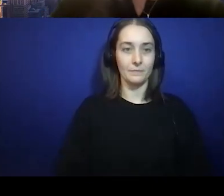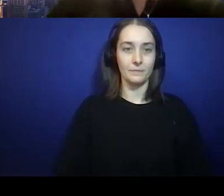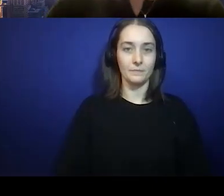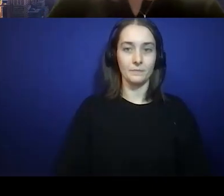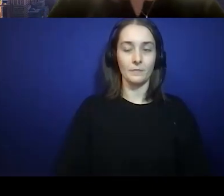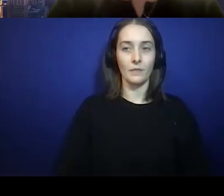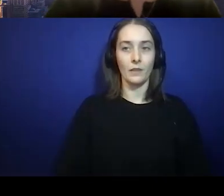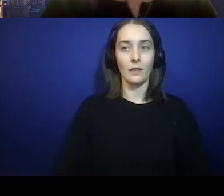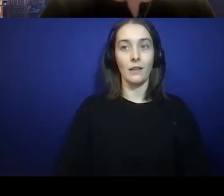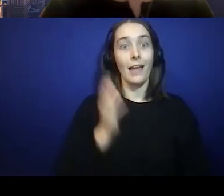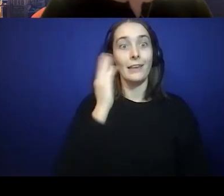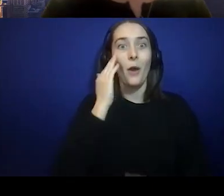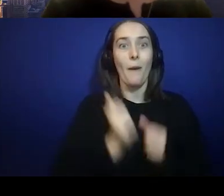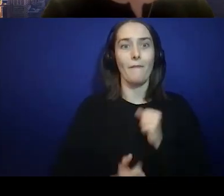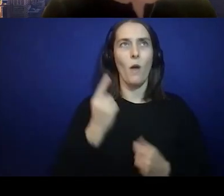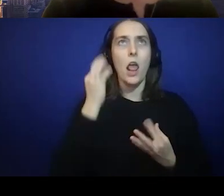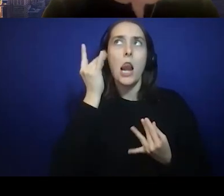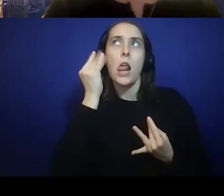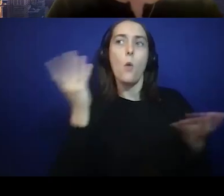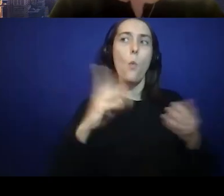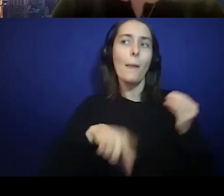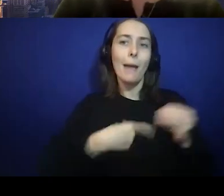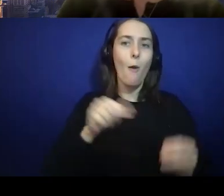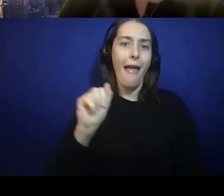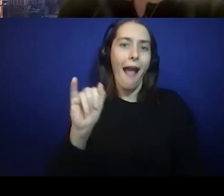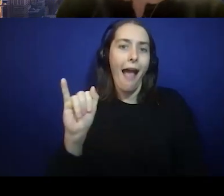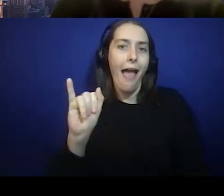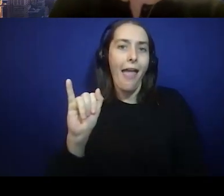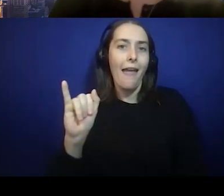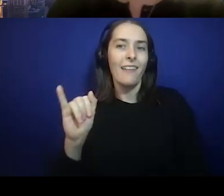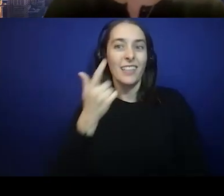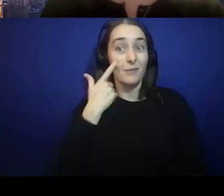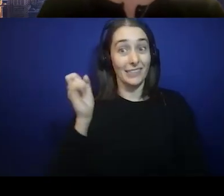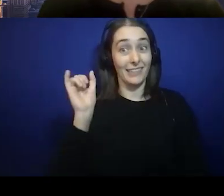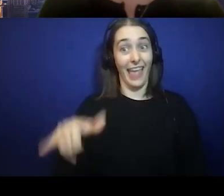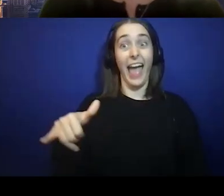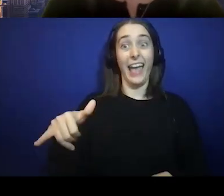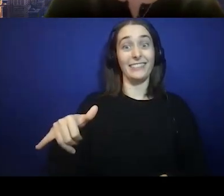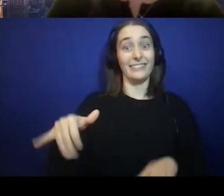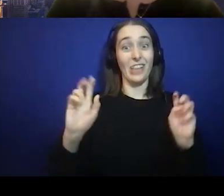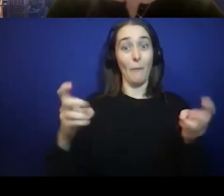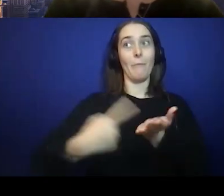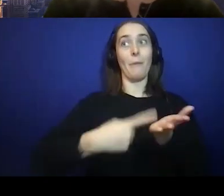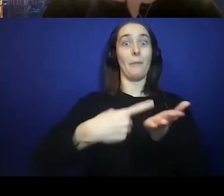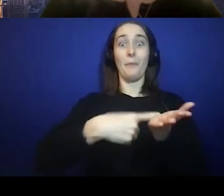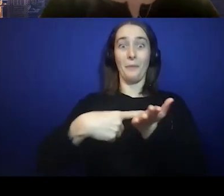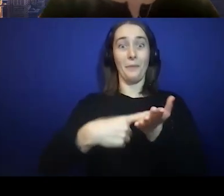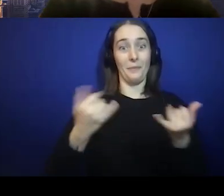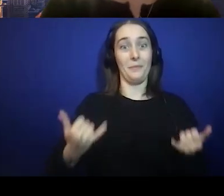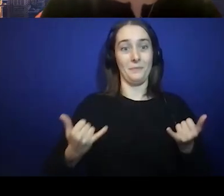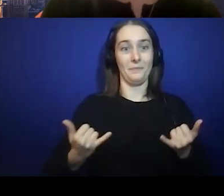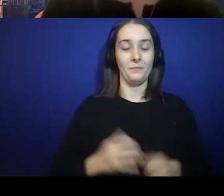And now I know on everyone's mind, what about generative AI? Because that's a pretty spicy topic these days, right?